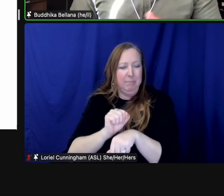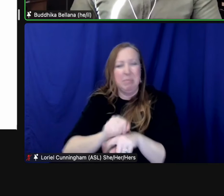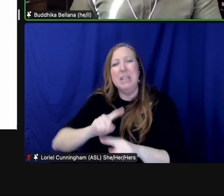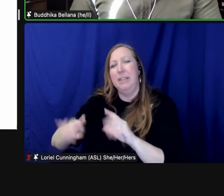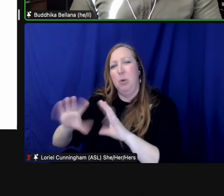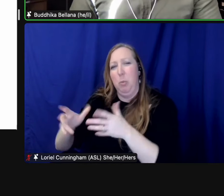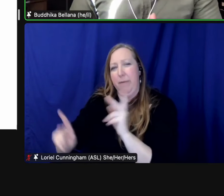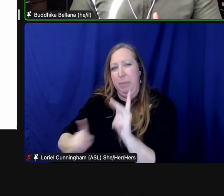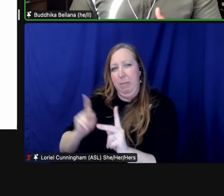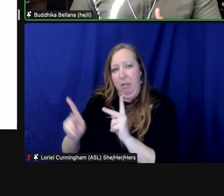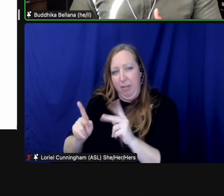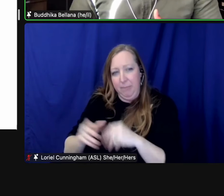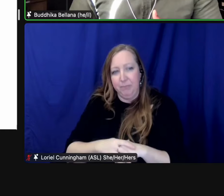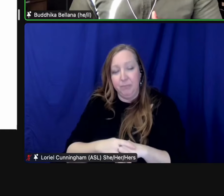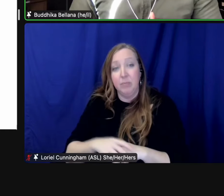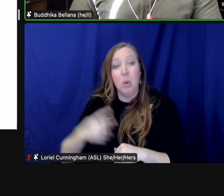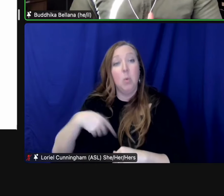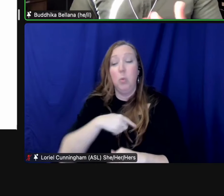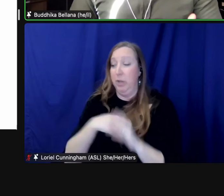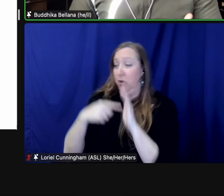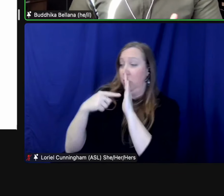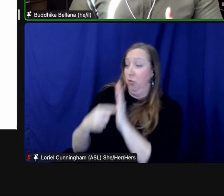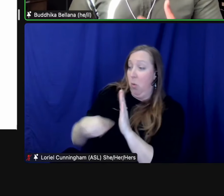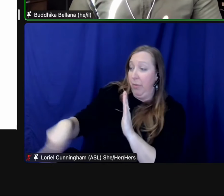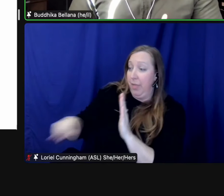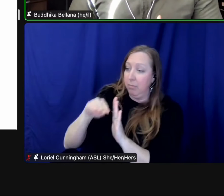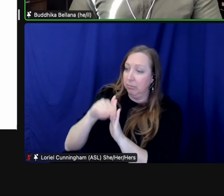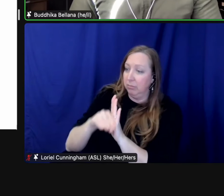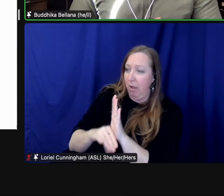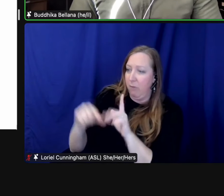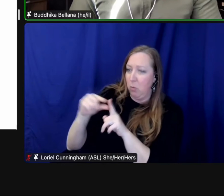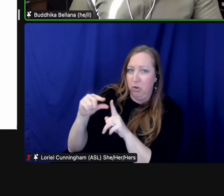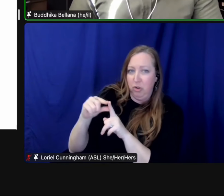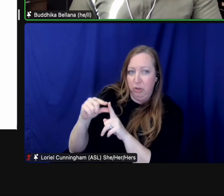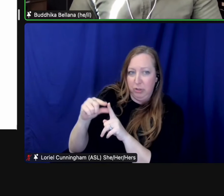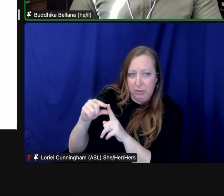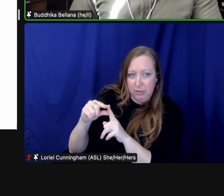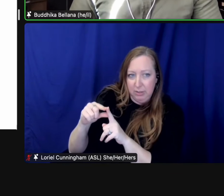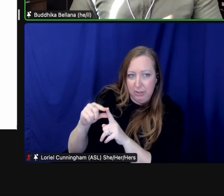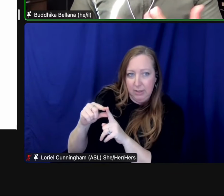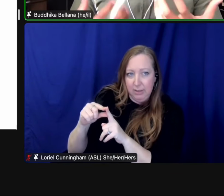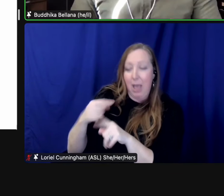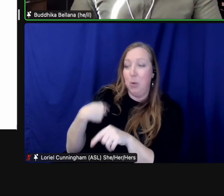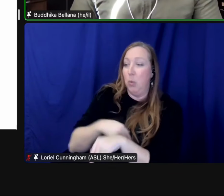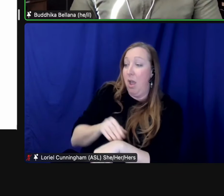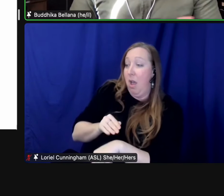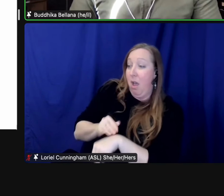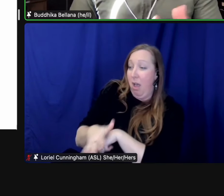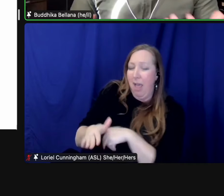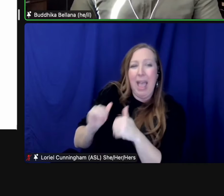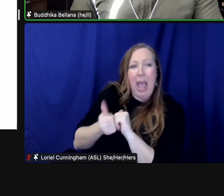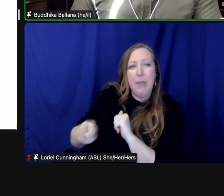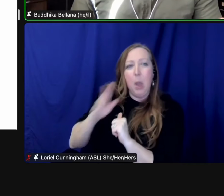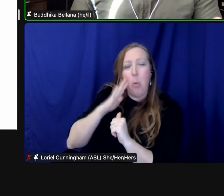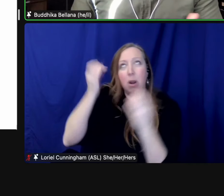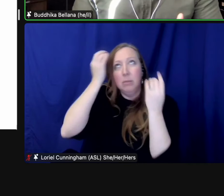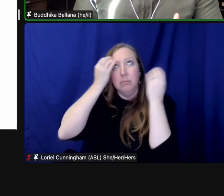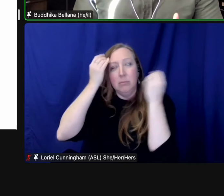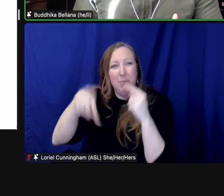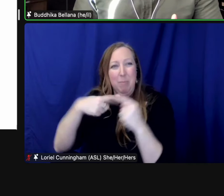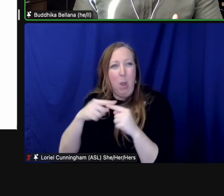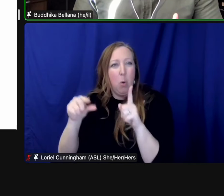we showed them a list of words and manipulated the extent to which they deeply process this word list, again using